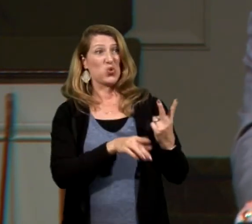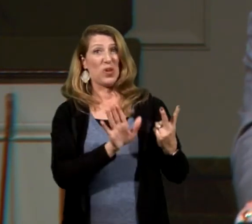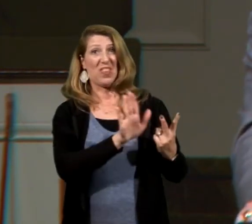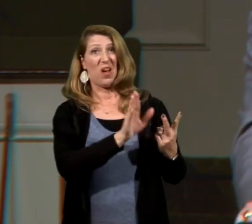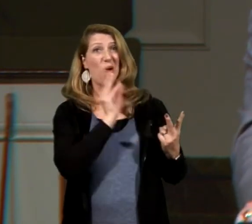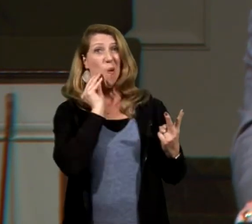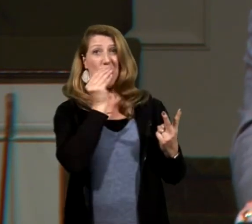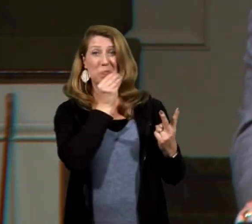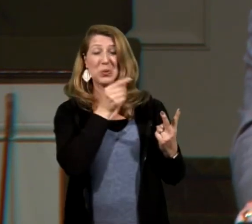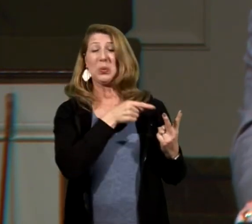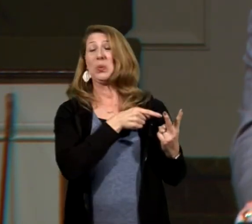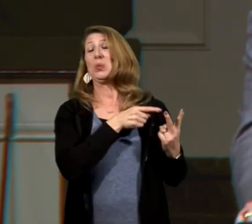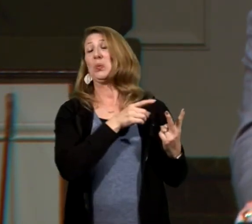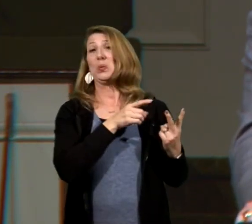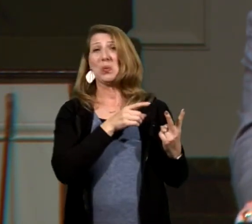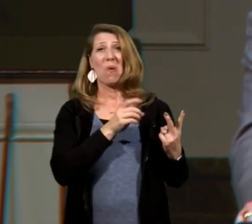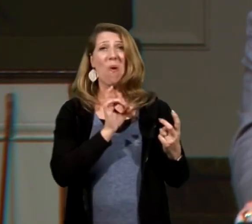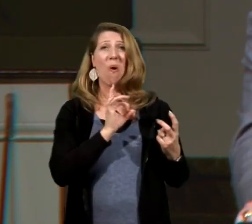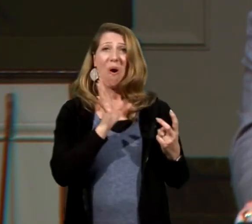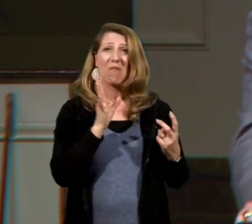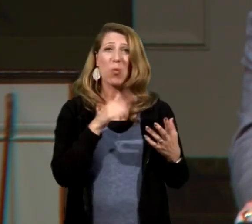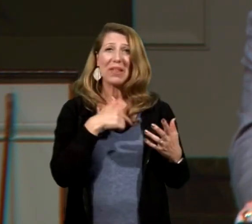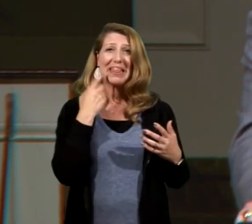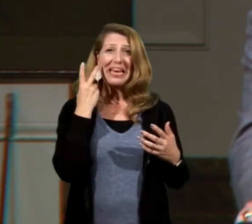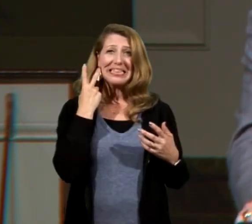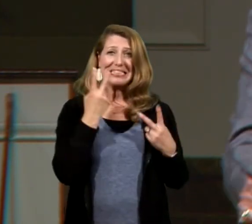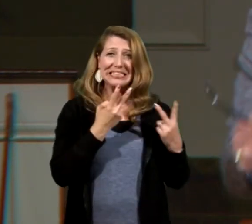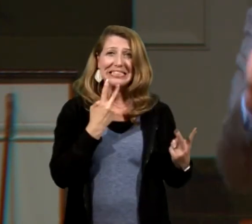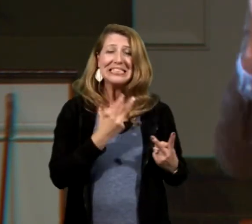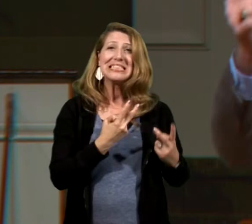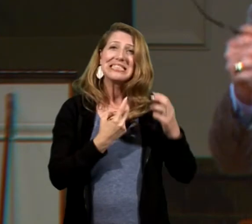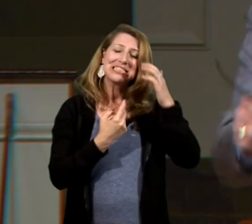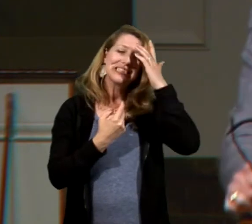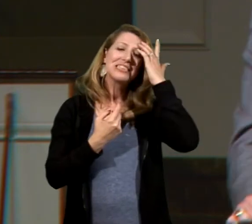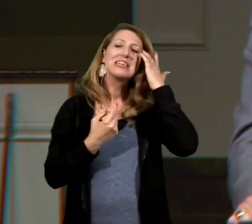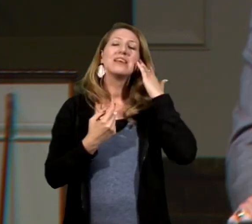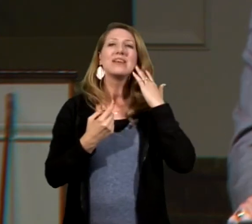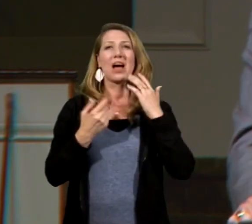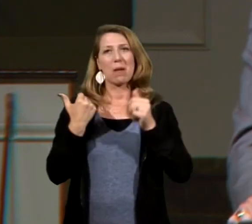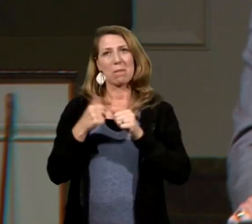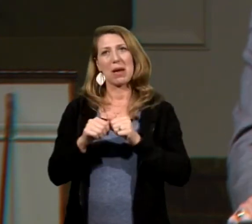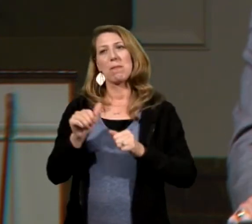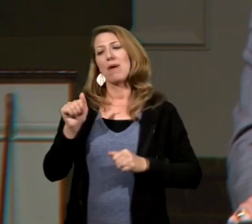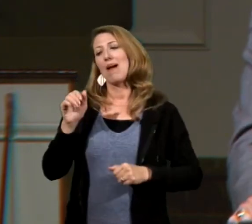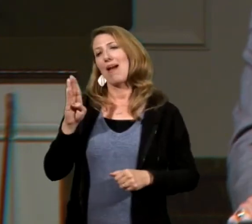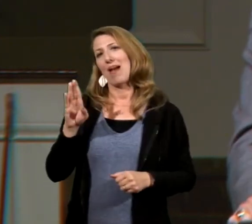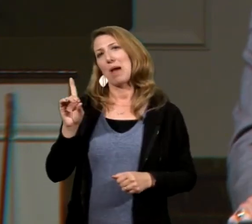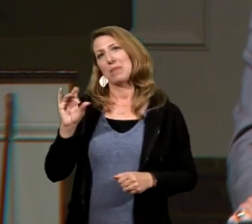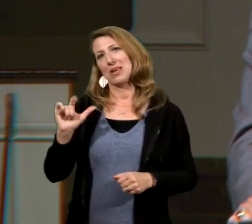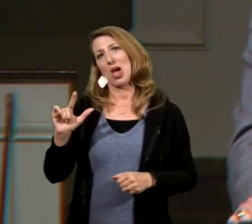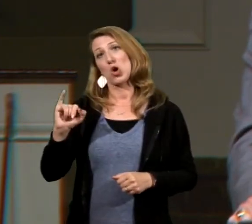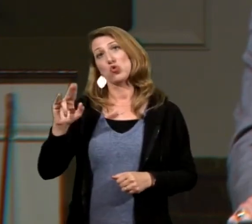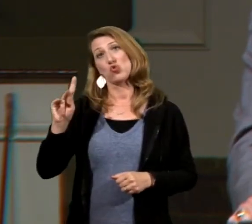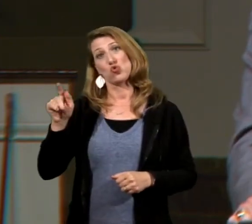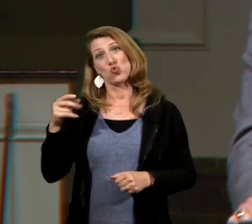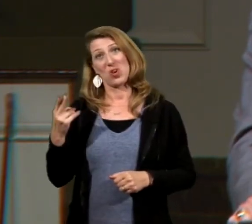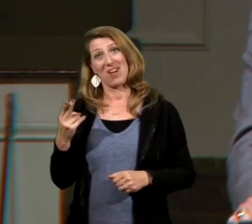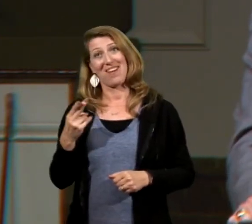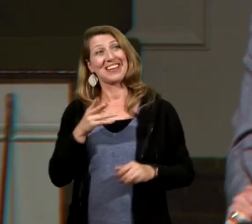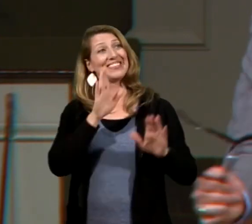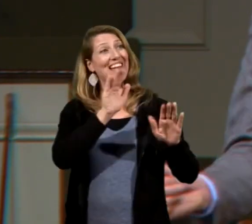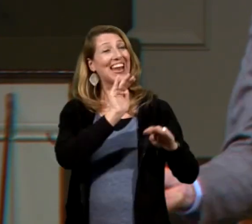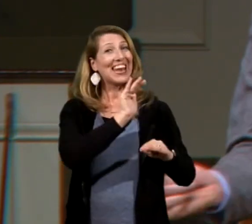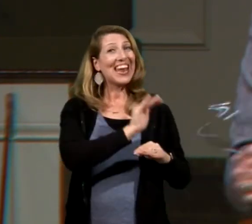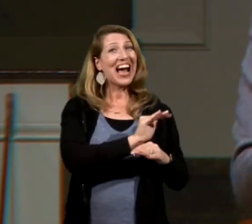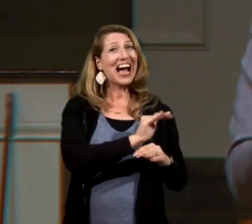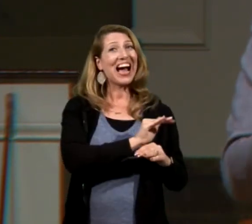terrible. Just what they have to be exposed to. I remember listening to Brother Abdel Judah as he tells the story of coming home from Sunday night